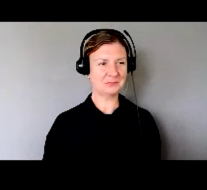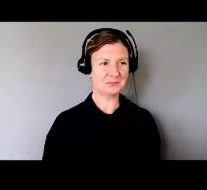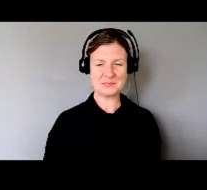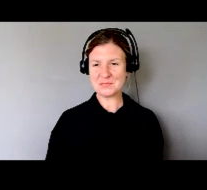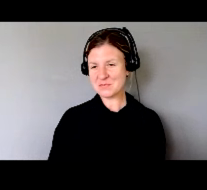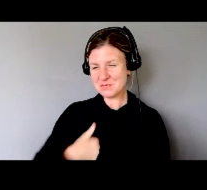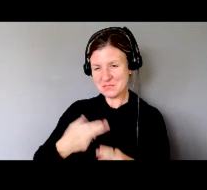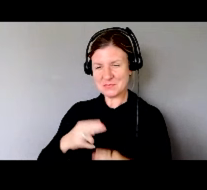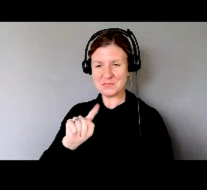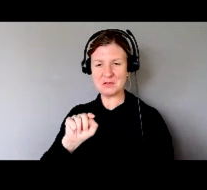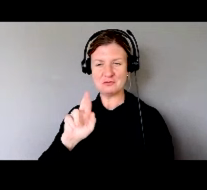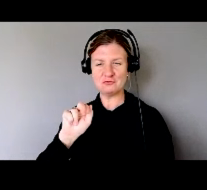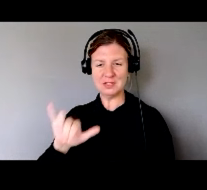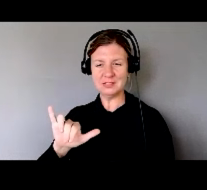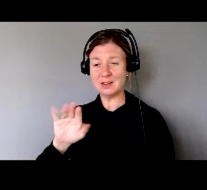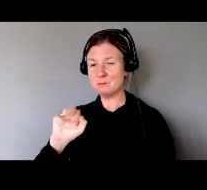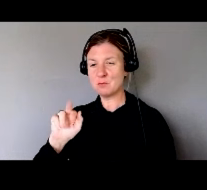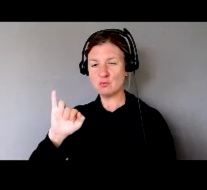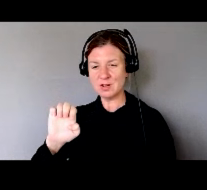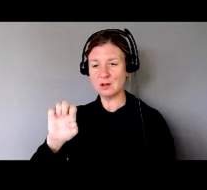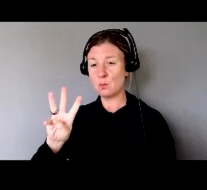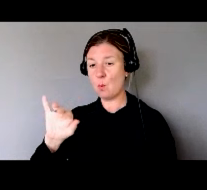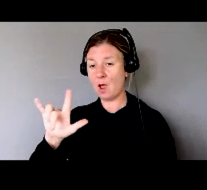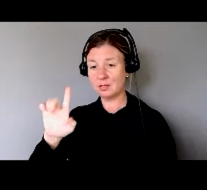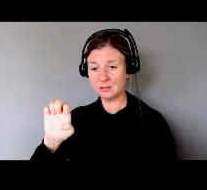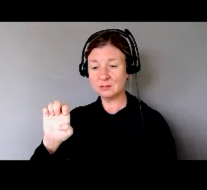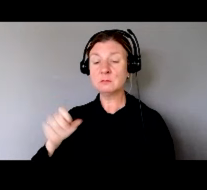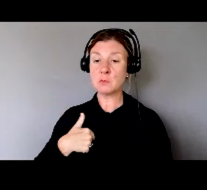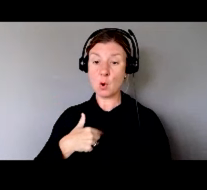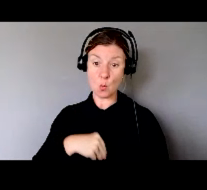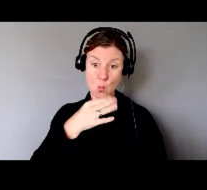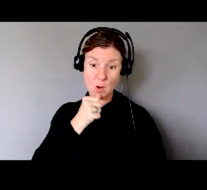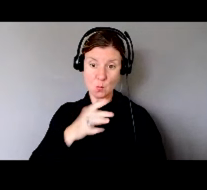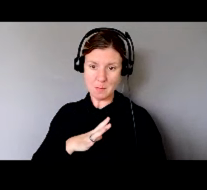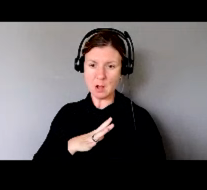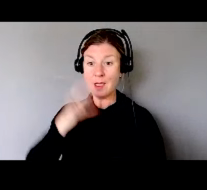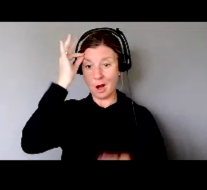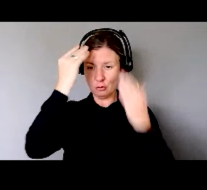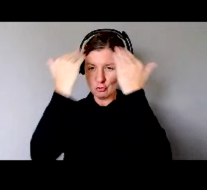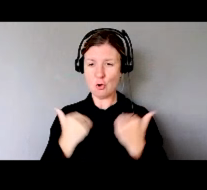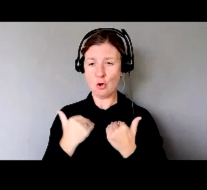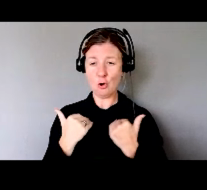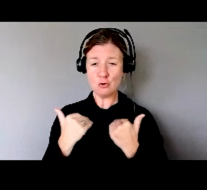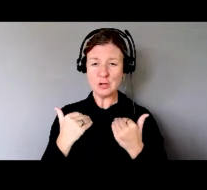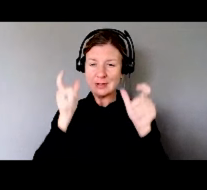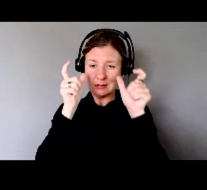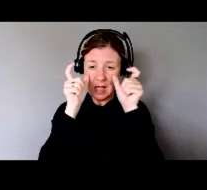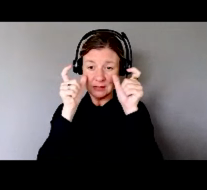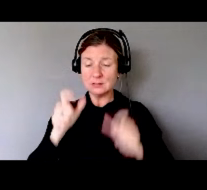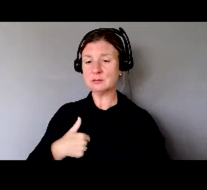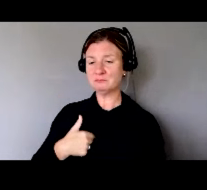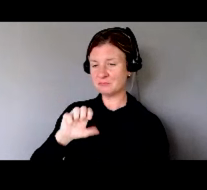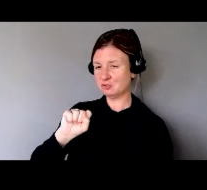My name is Tracy Marie Wiley. I'm a white woman with long blonde hair and glasses, and my pronouns are